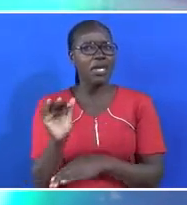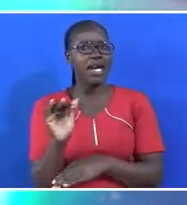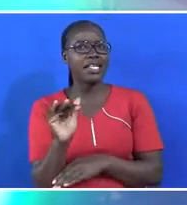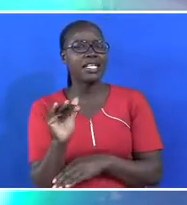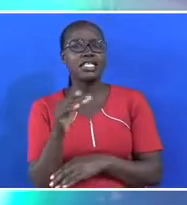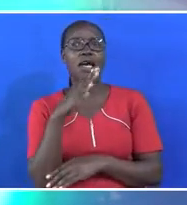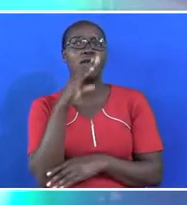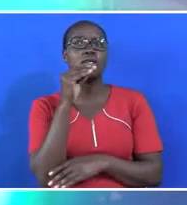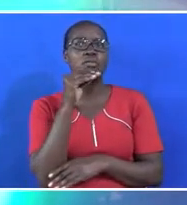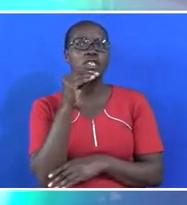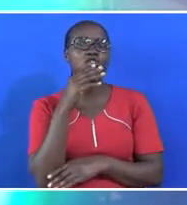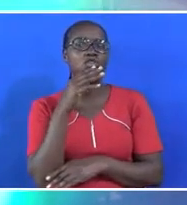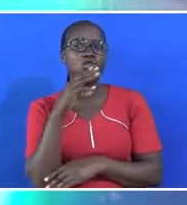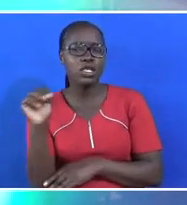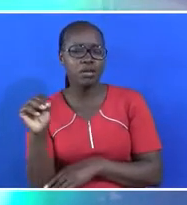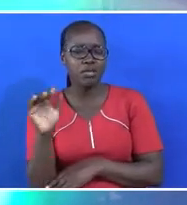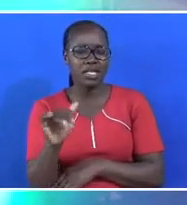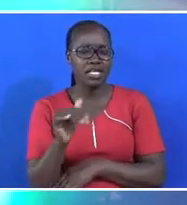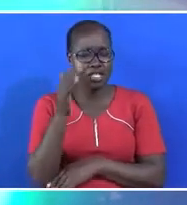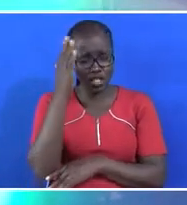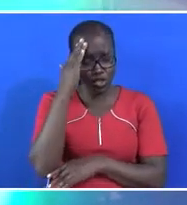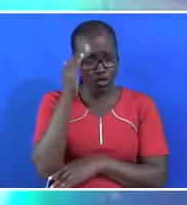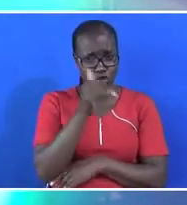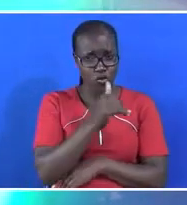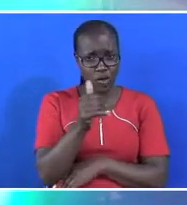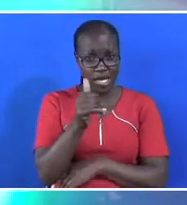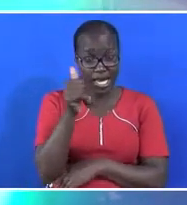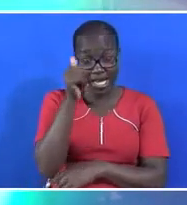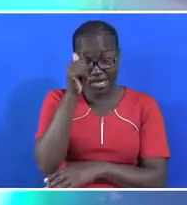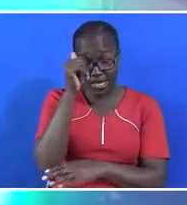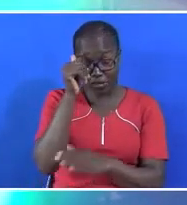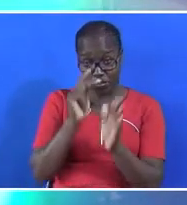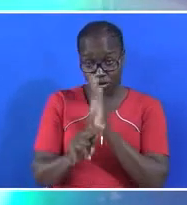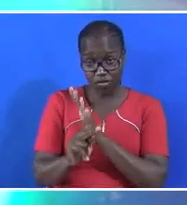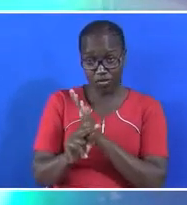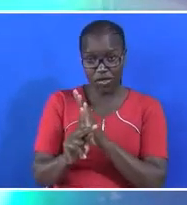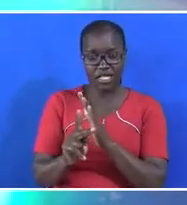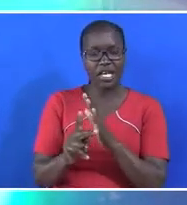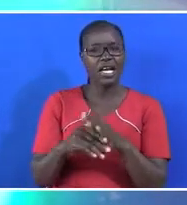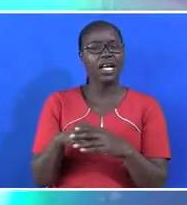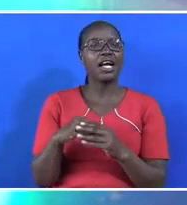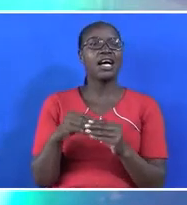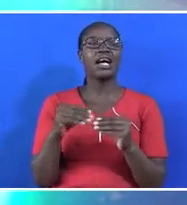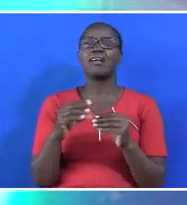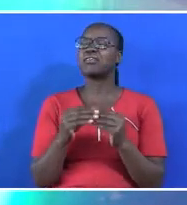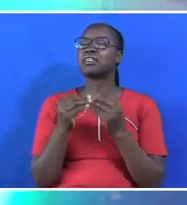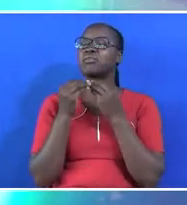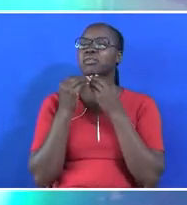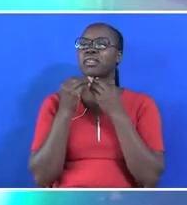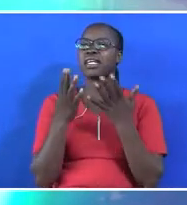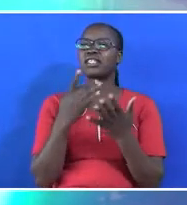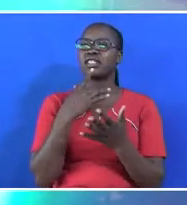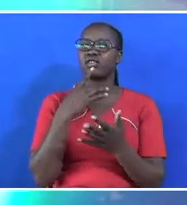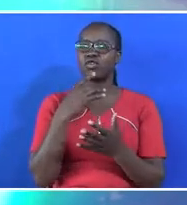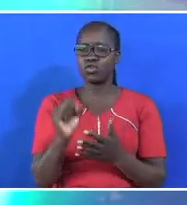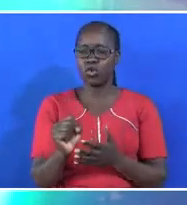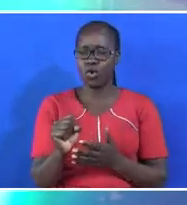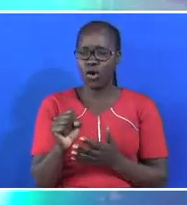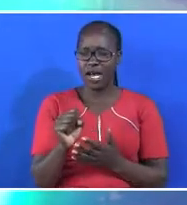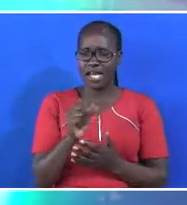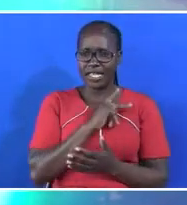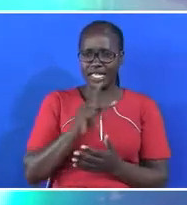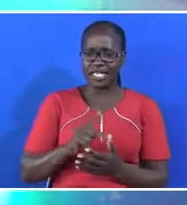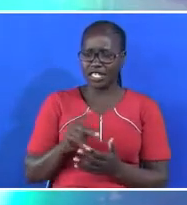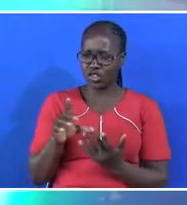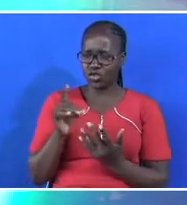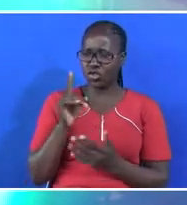were speaking to him that he knows the prophet will not be comfortable with. And so the king chooses not